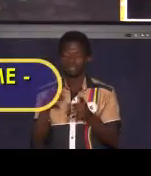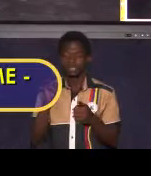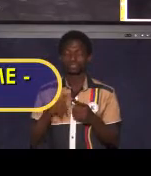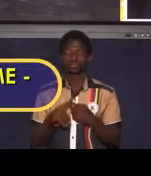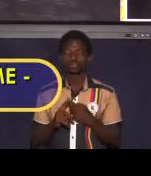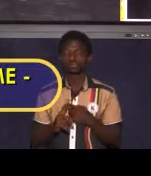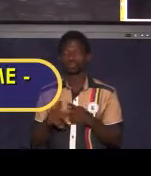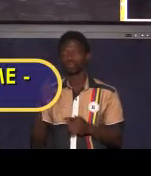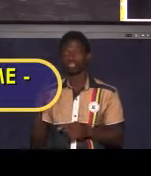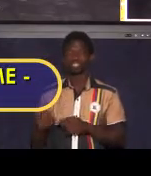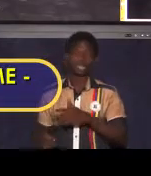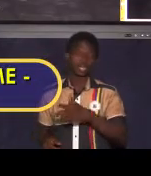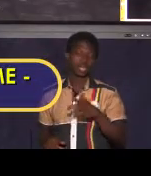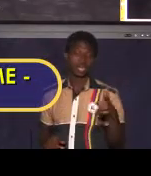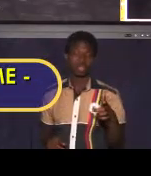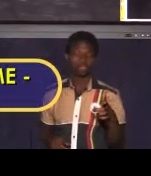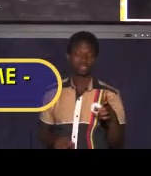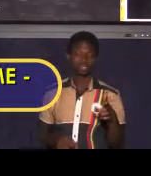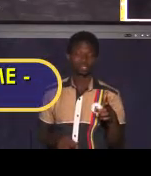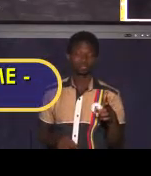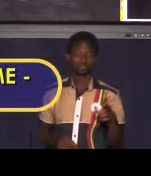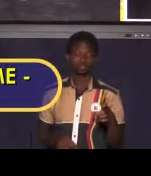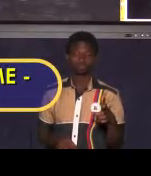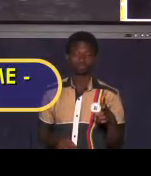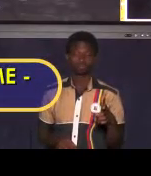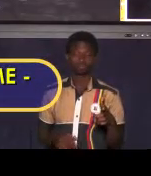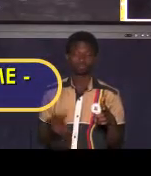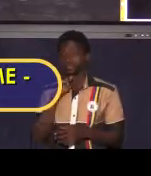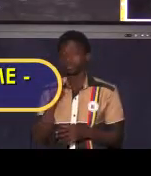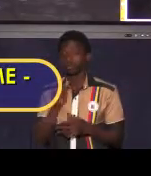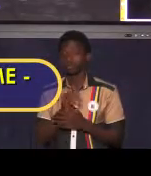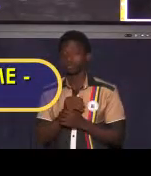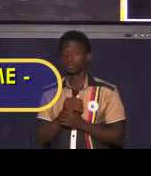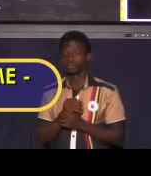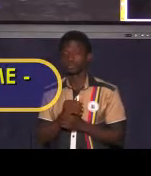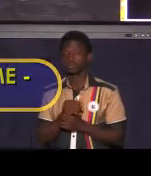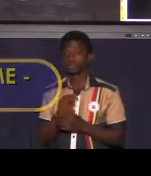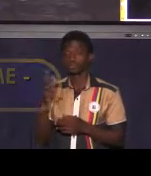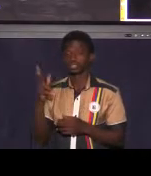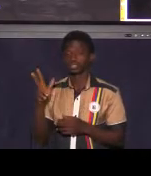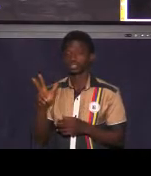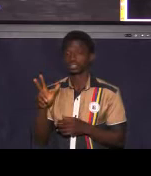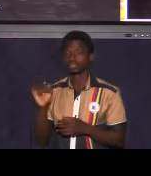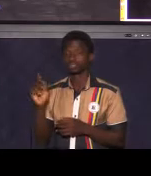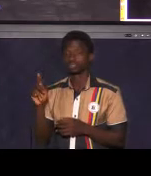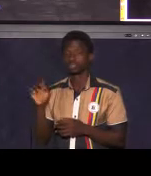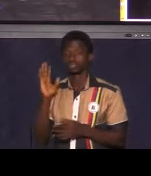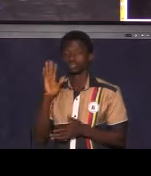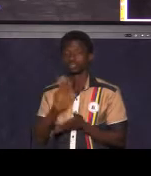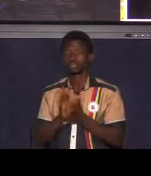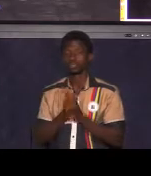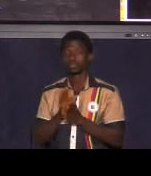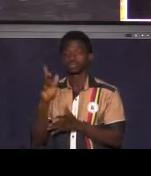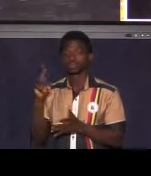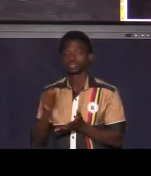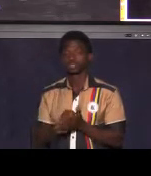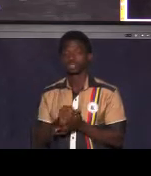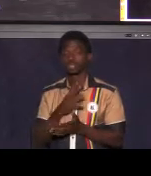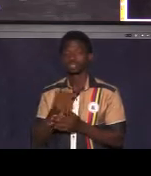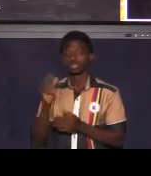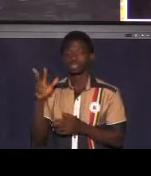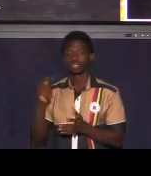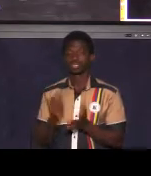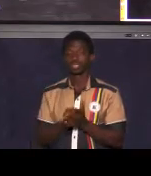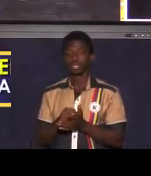places to the left. Okay, so 3 units will now be 3,000 rather, because we have multiplied 3 by